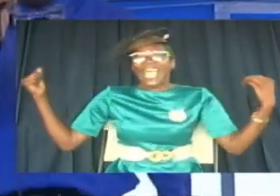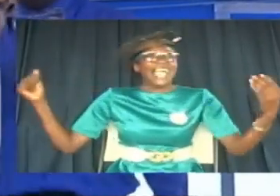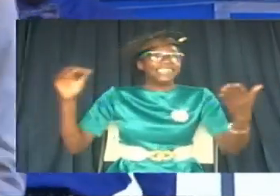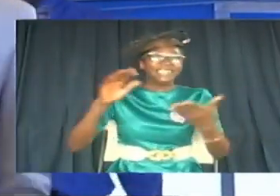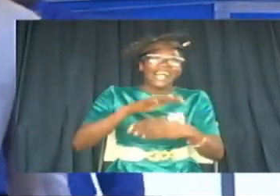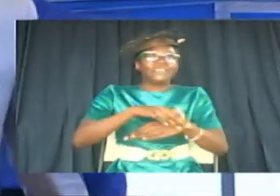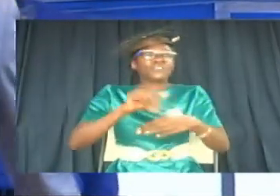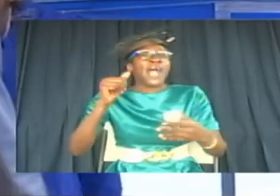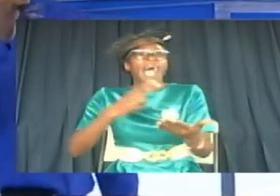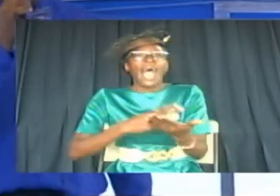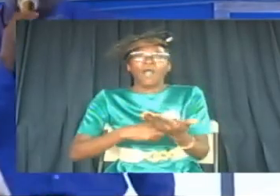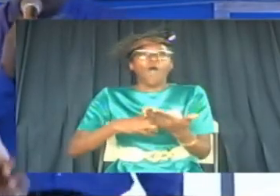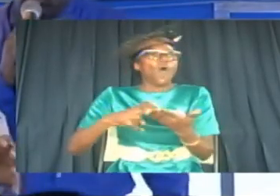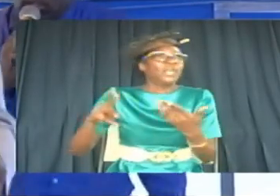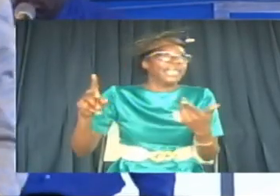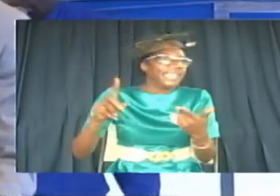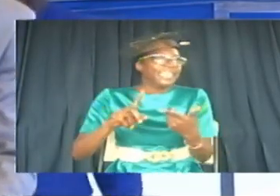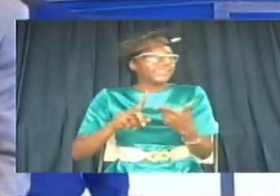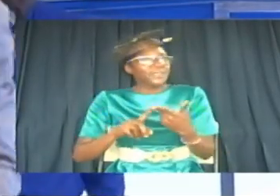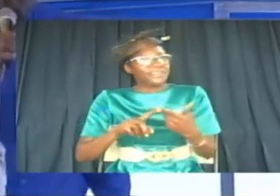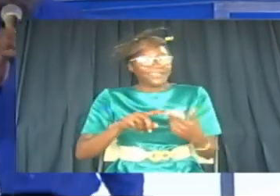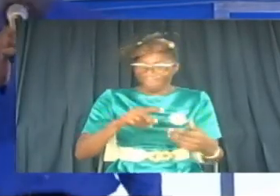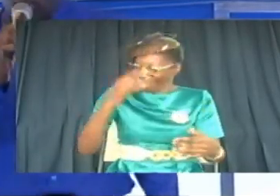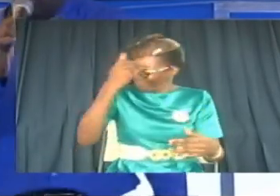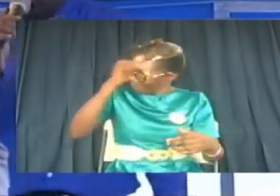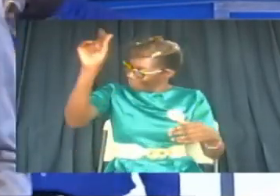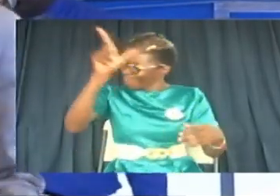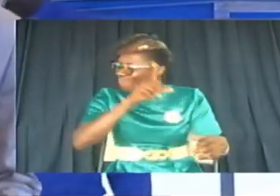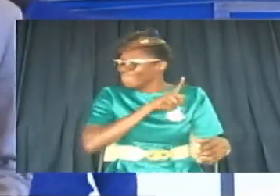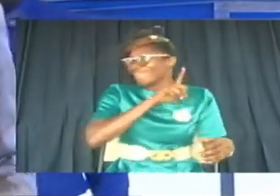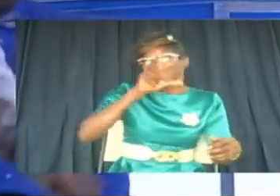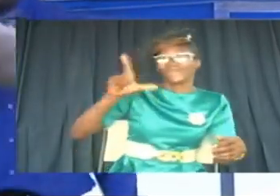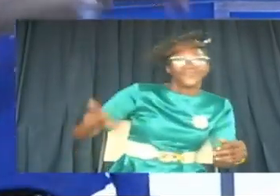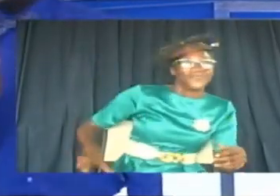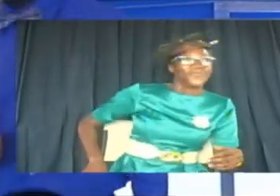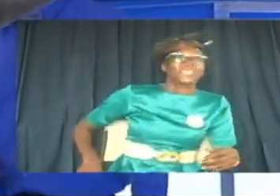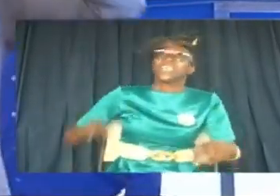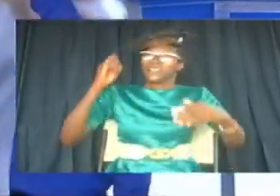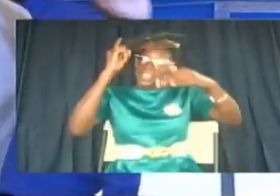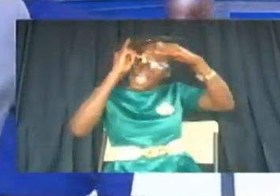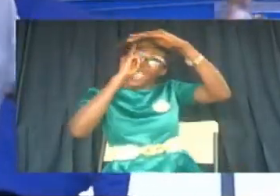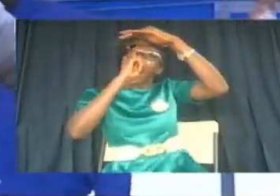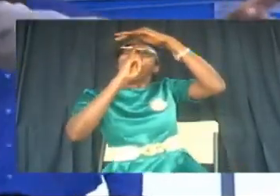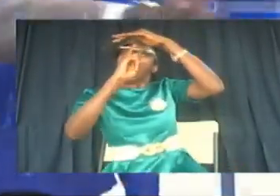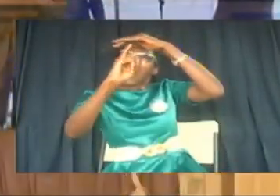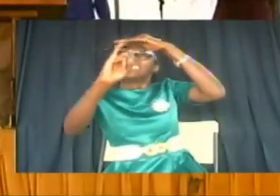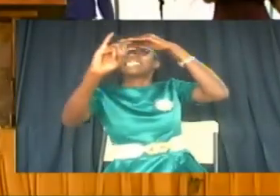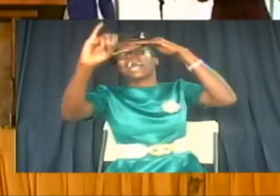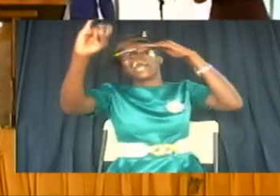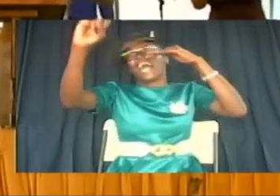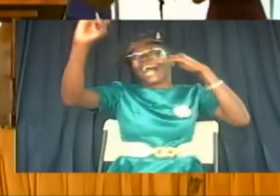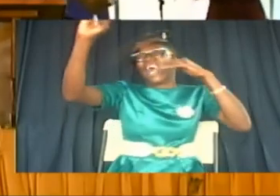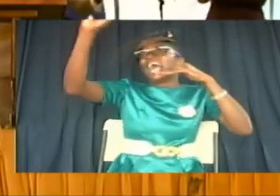The angels cry holy is the Lord. Isaiah saw the Lord.